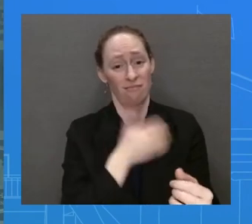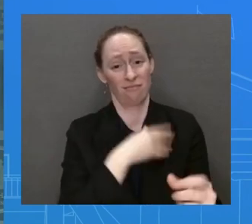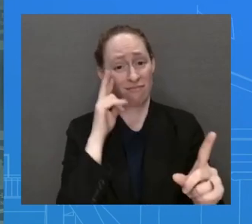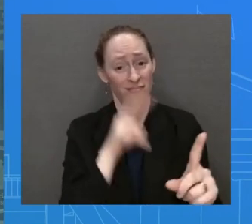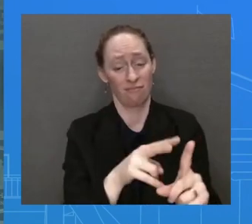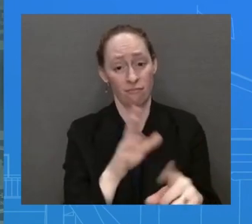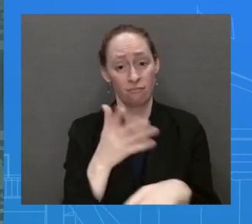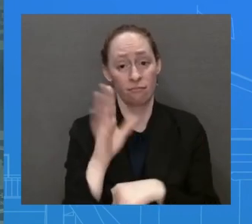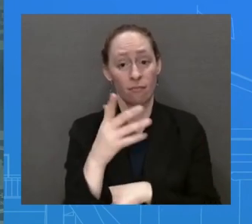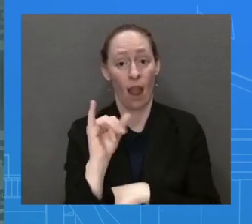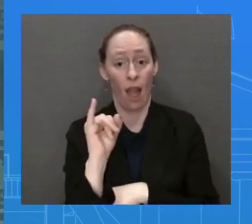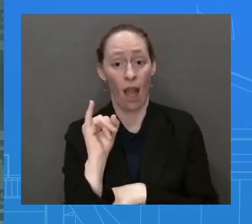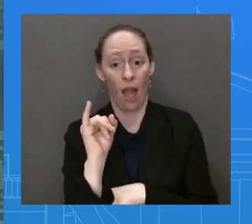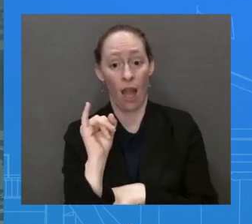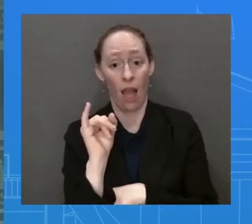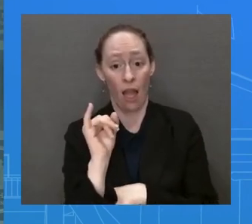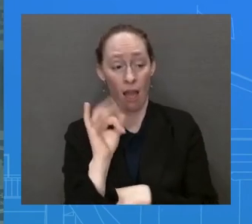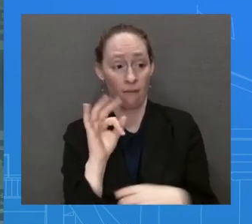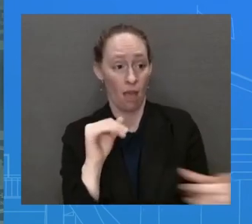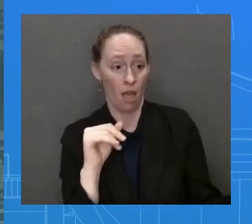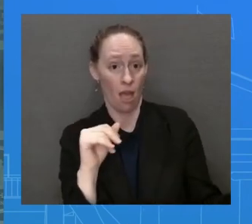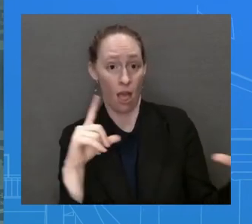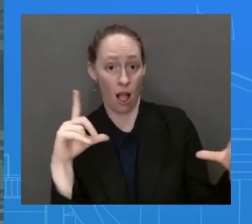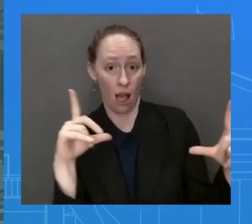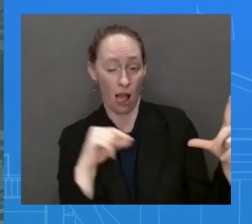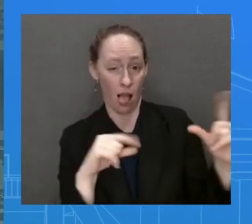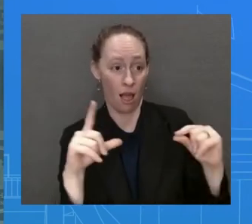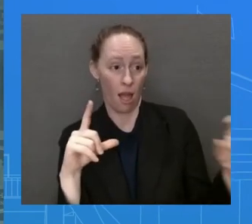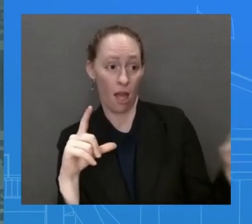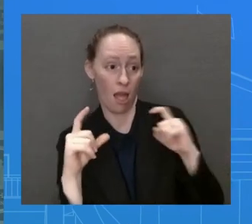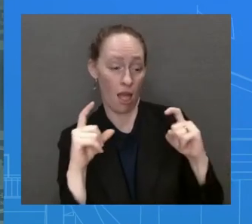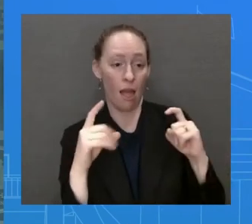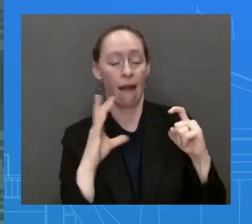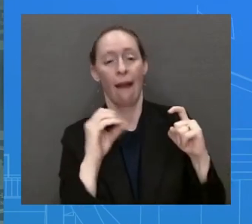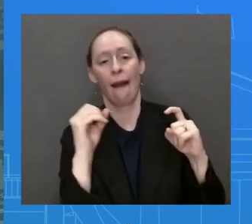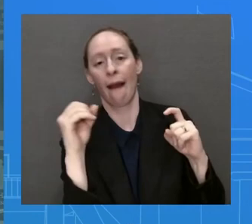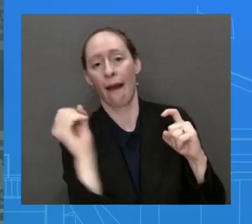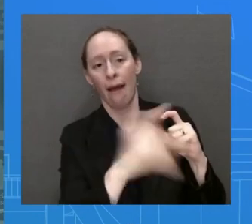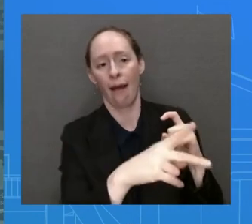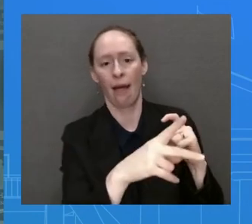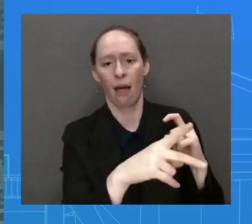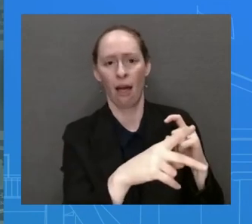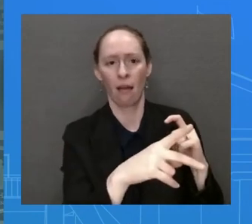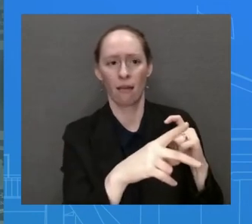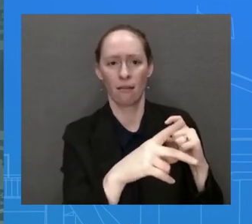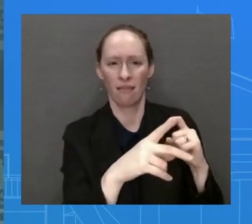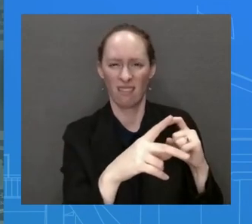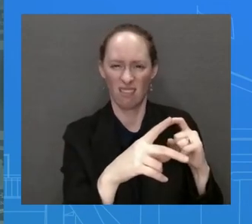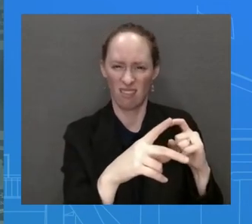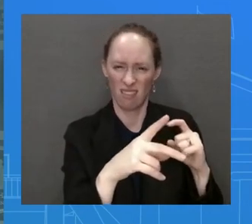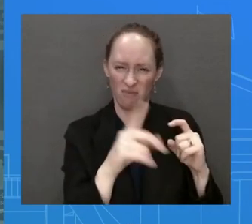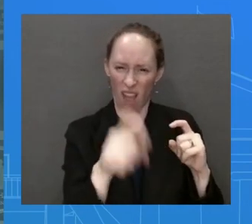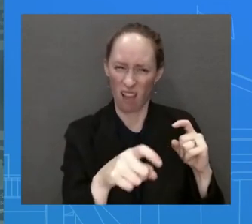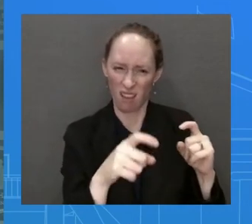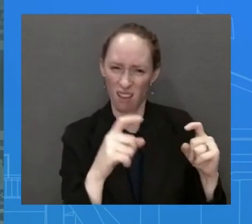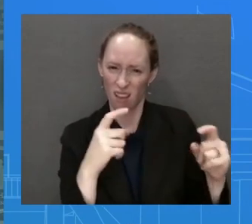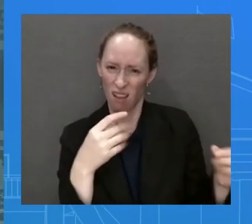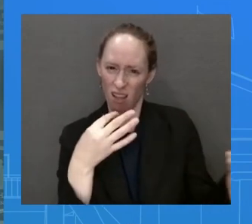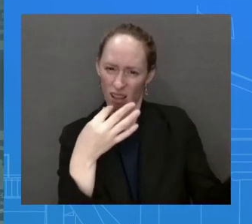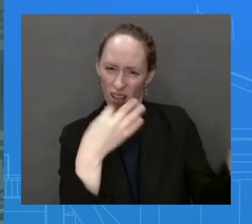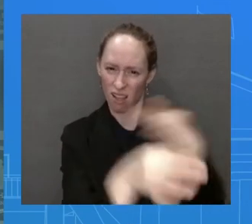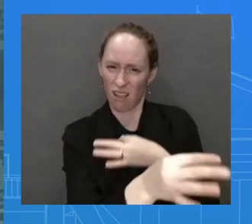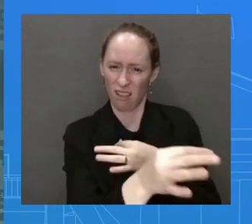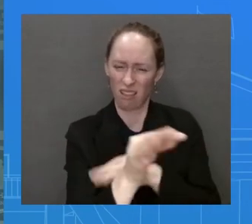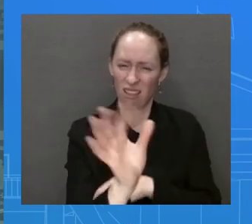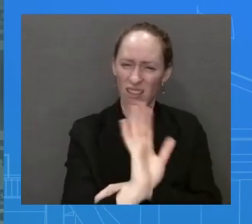and Democrats come together to deal with this issue. It is one of the basic items that Congress has to deal with, and it